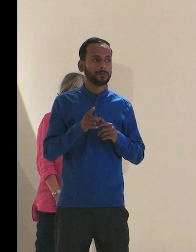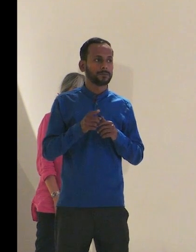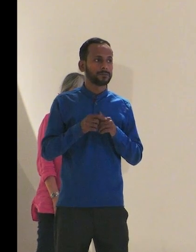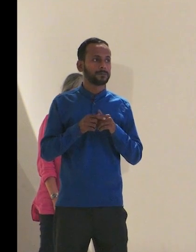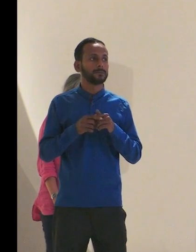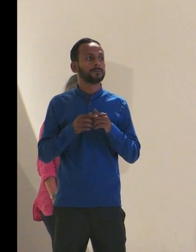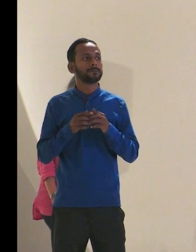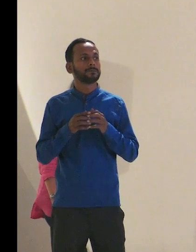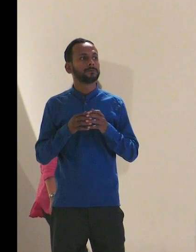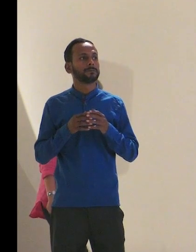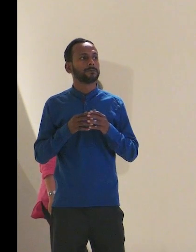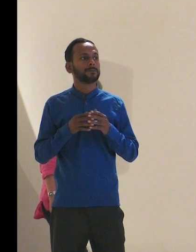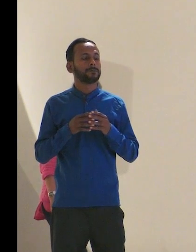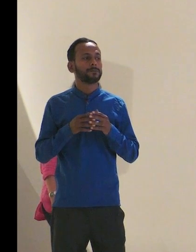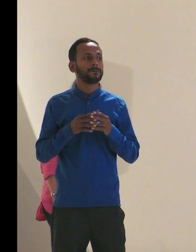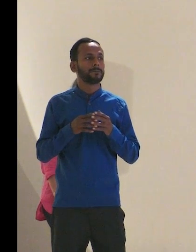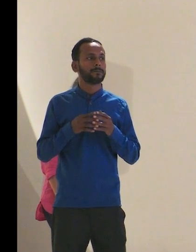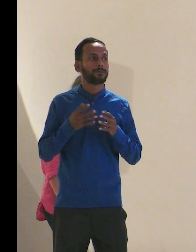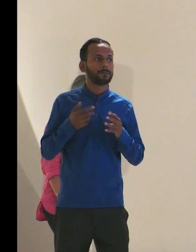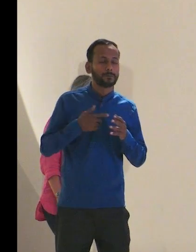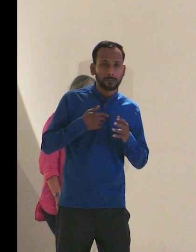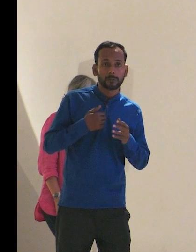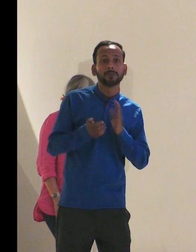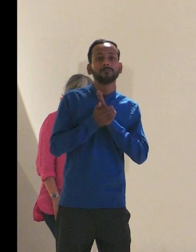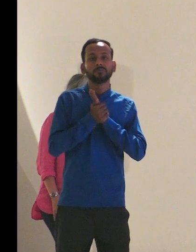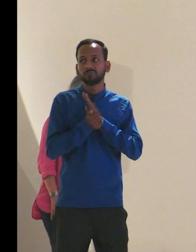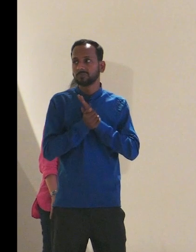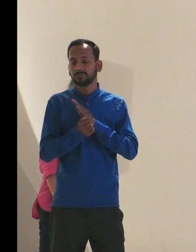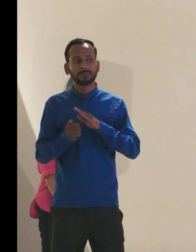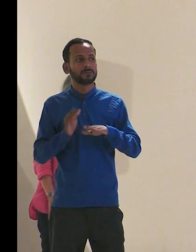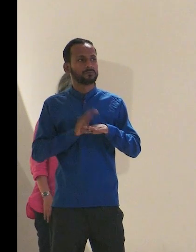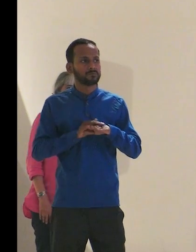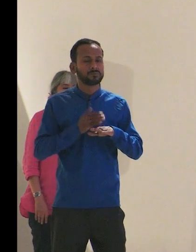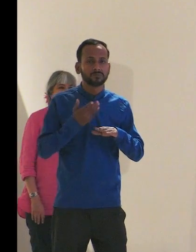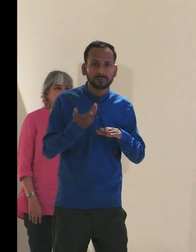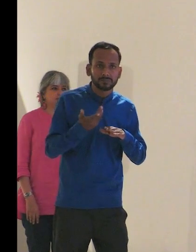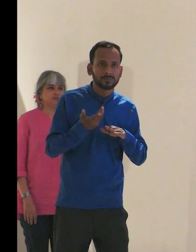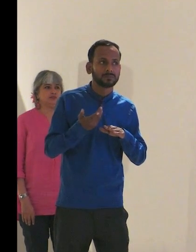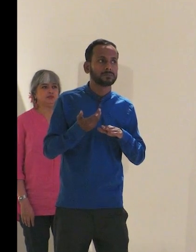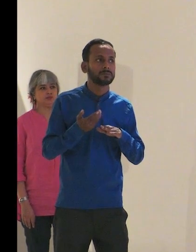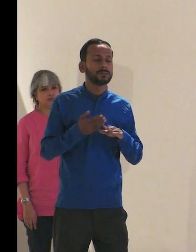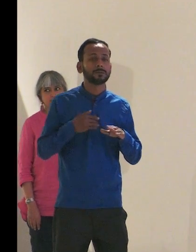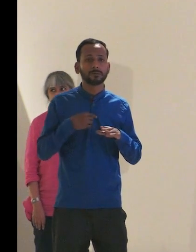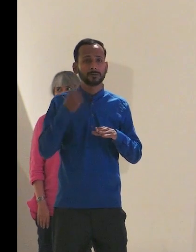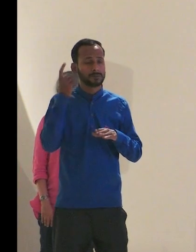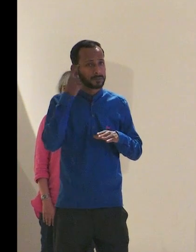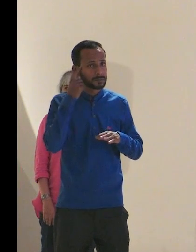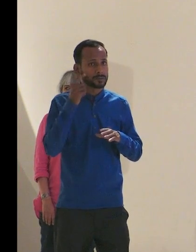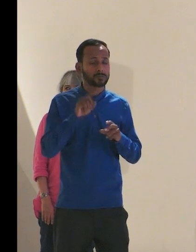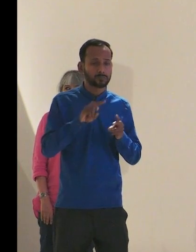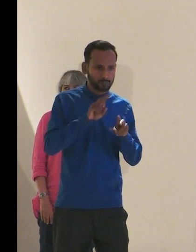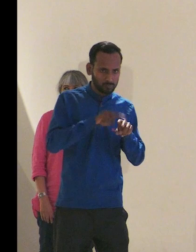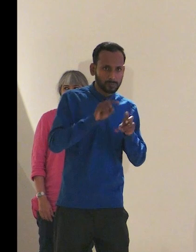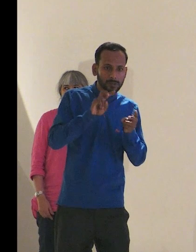ambit, it's my experience that if you do things which are